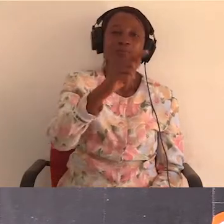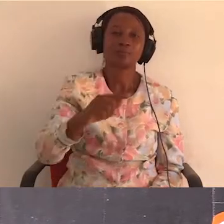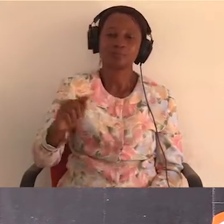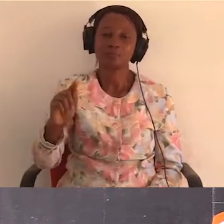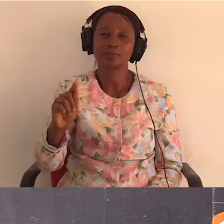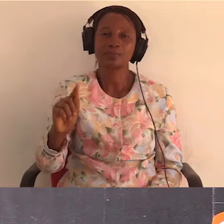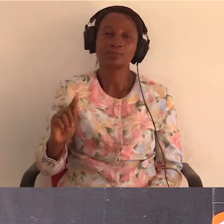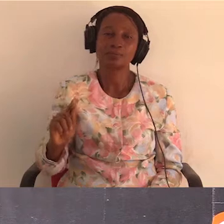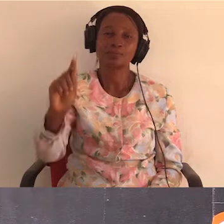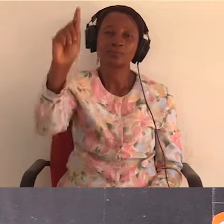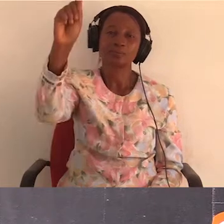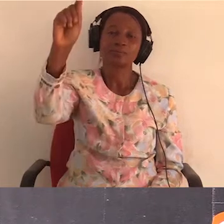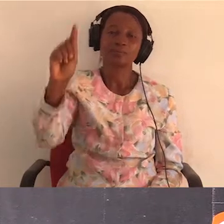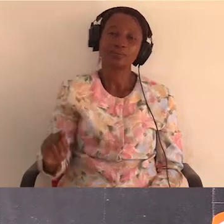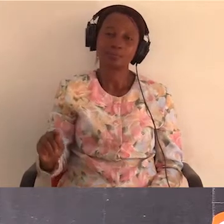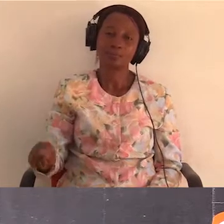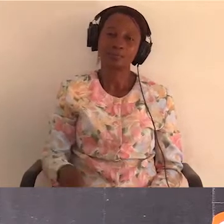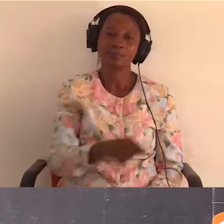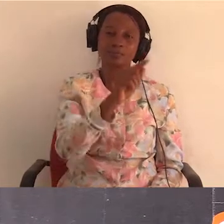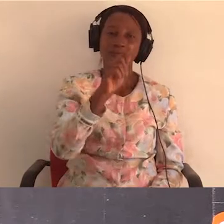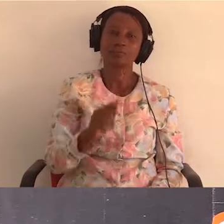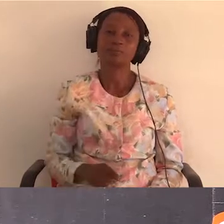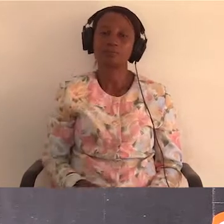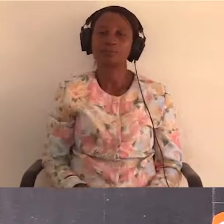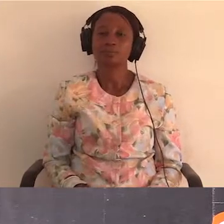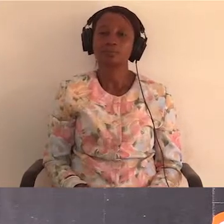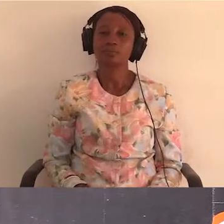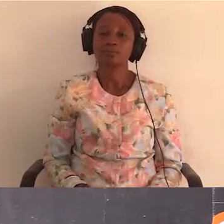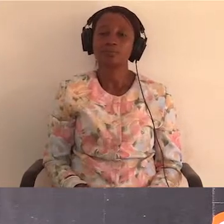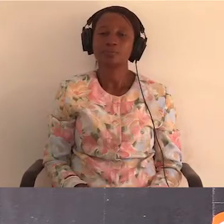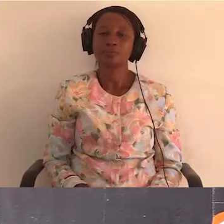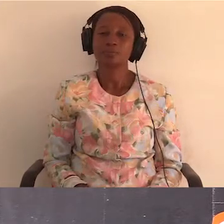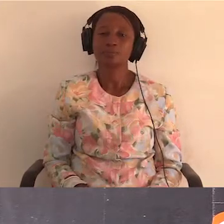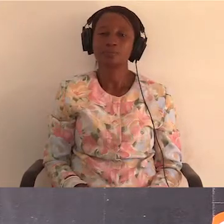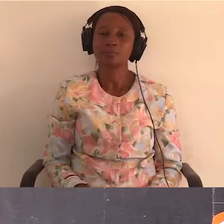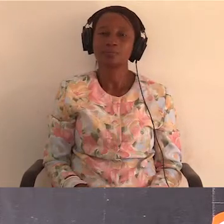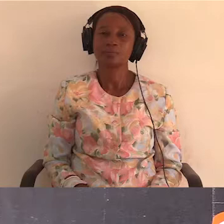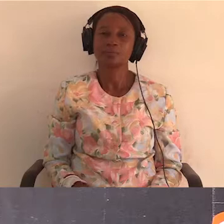around, up, down, and a curve.